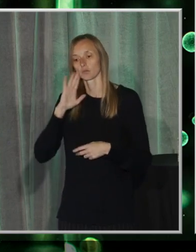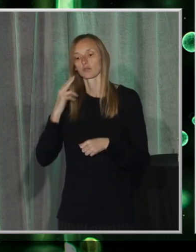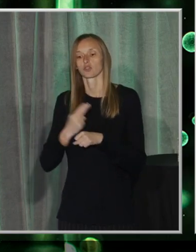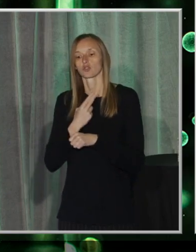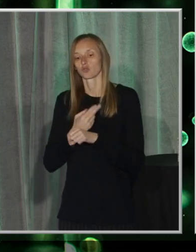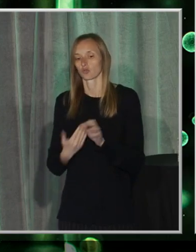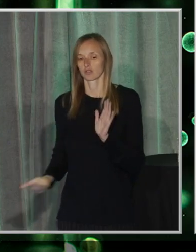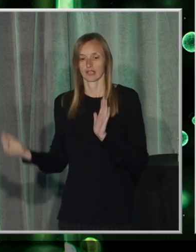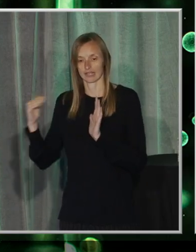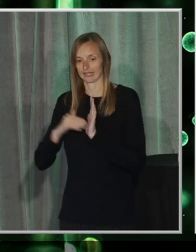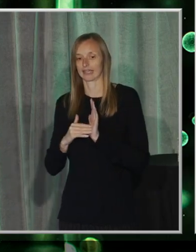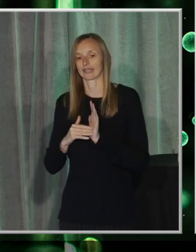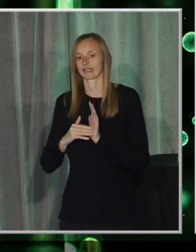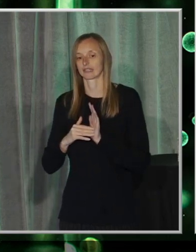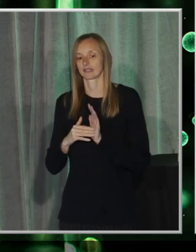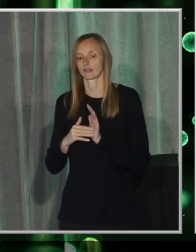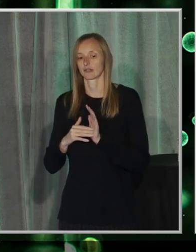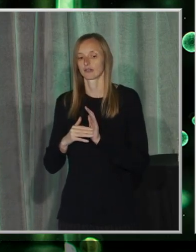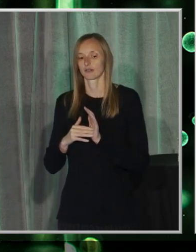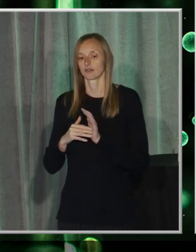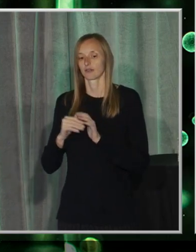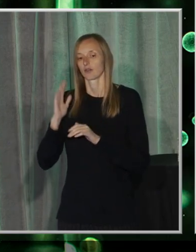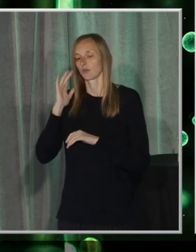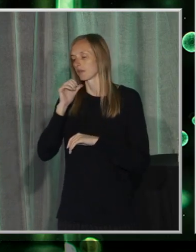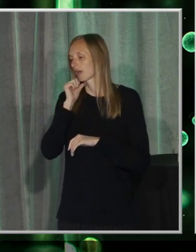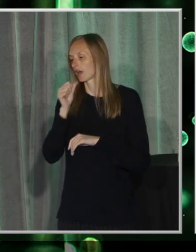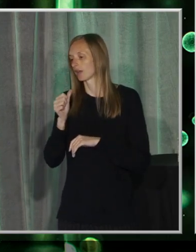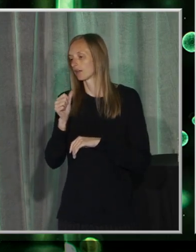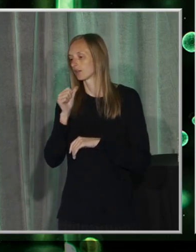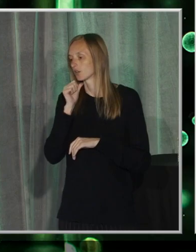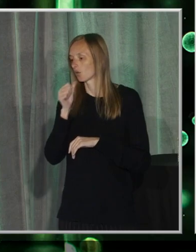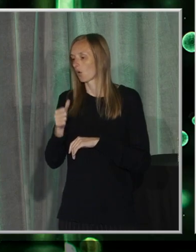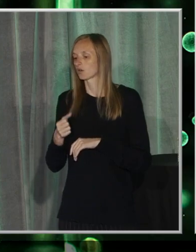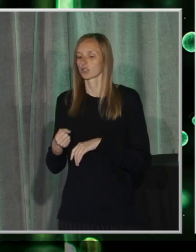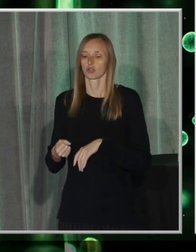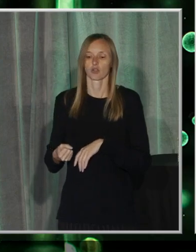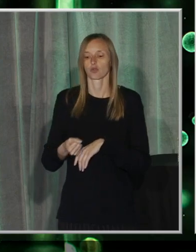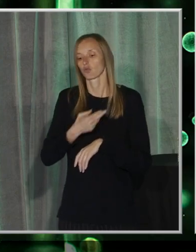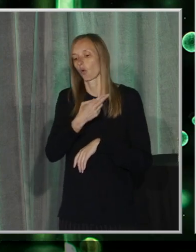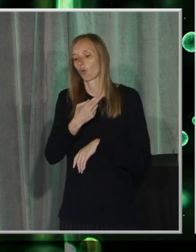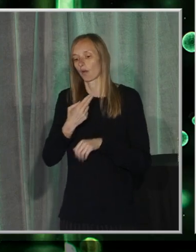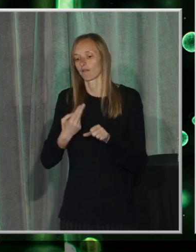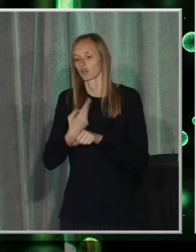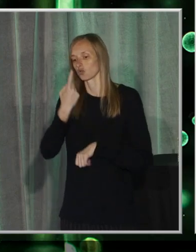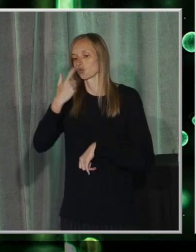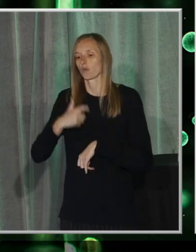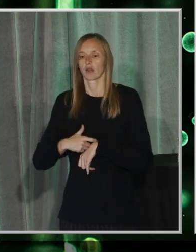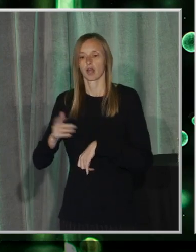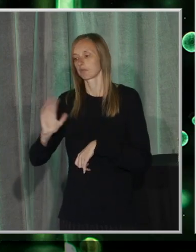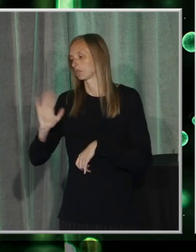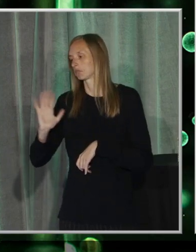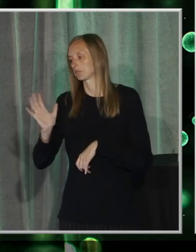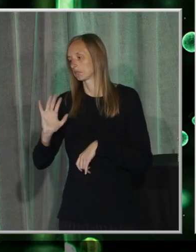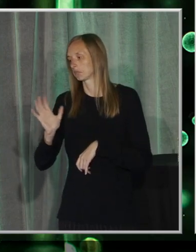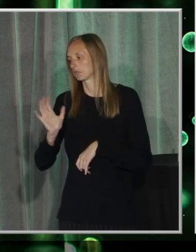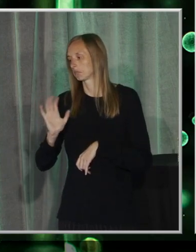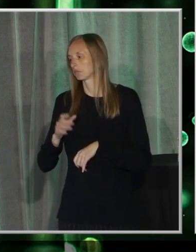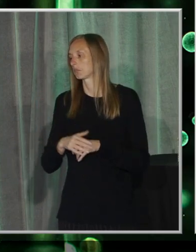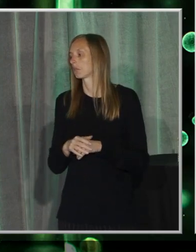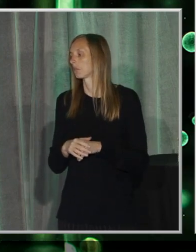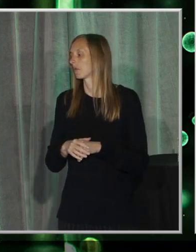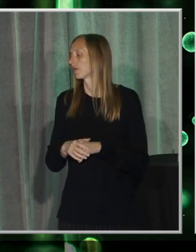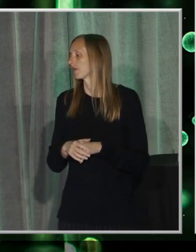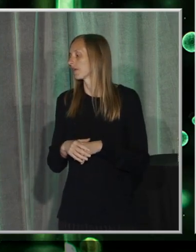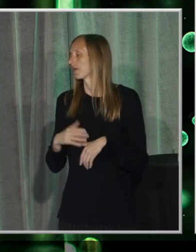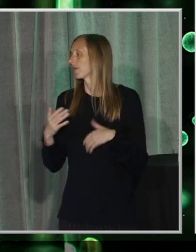reusable, as I said. They won't be, you won't just throw it away after just using it once. And